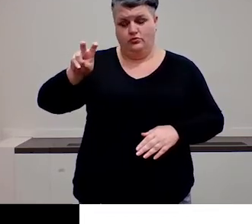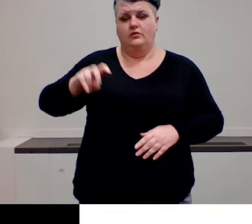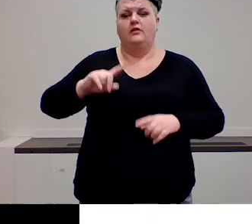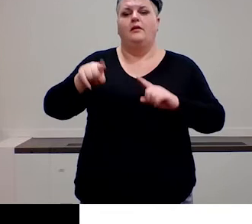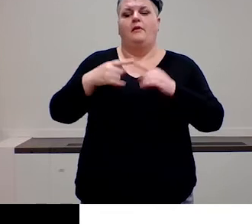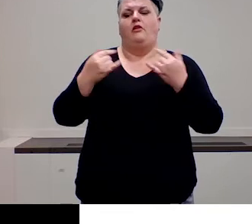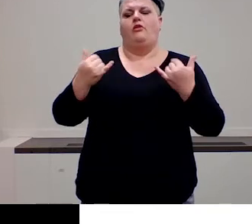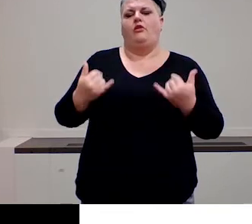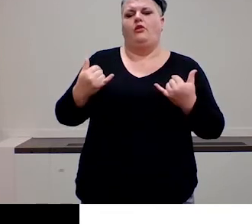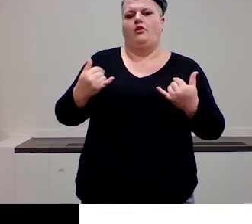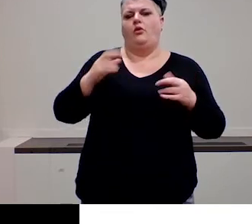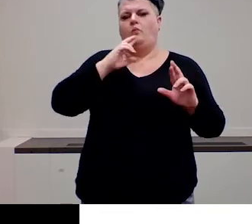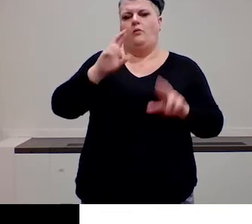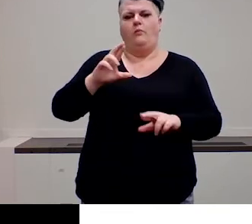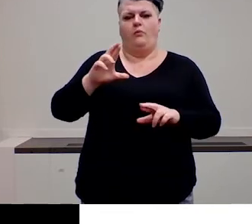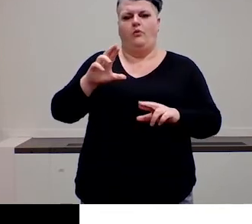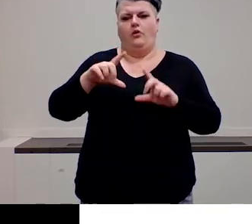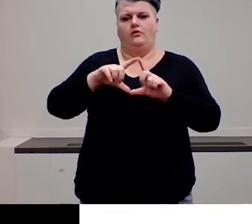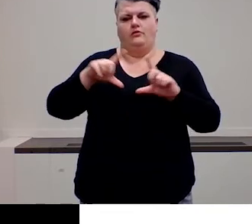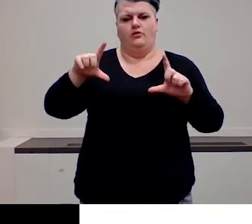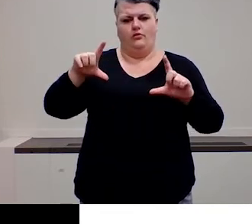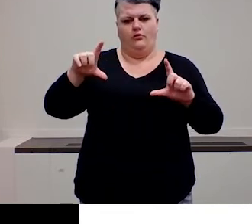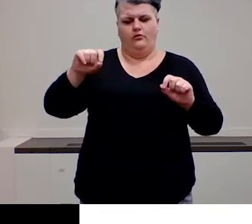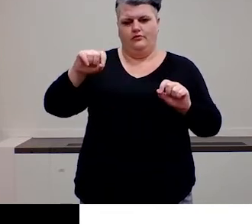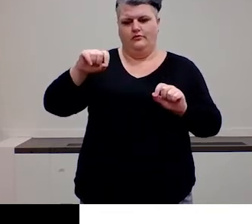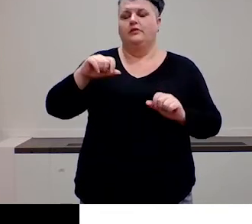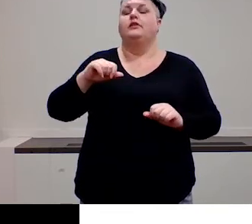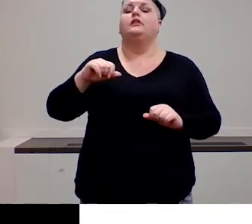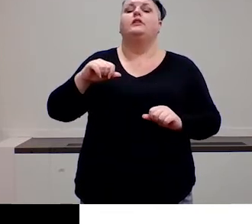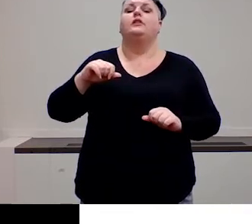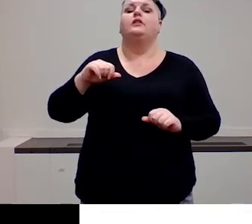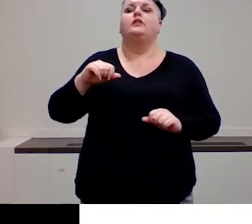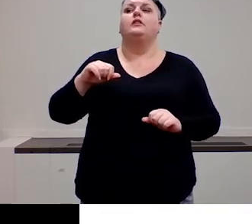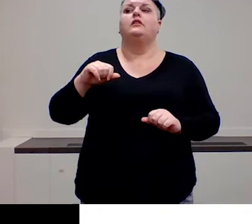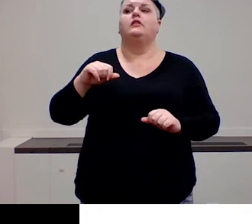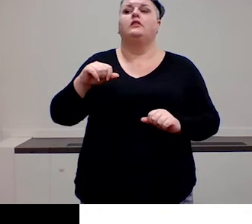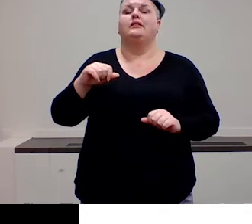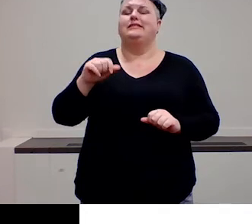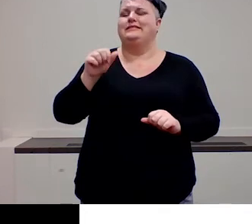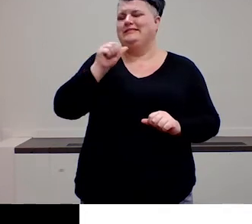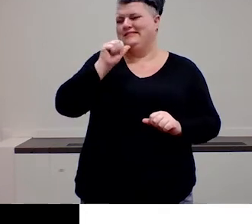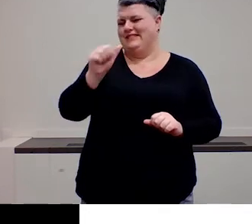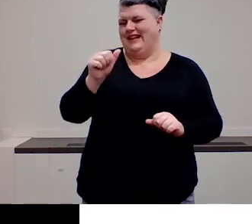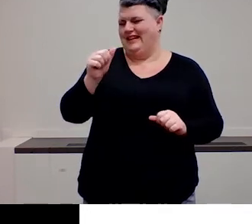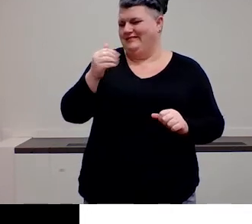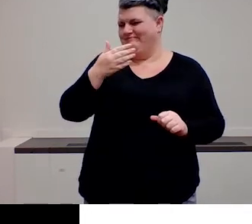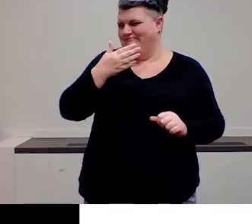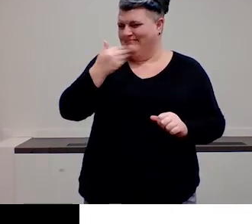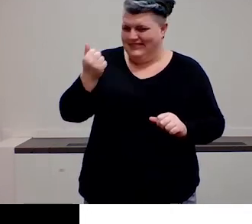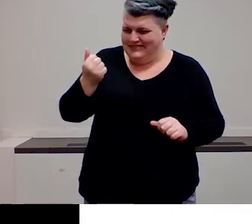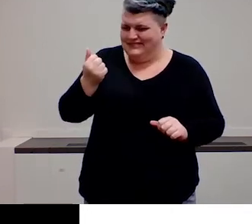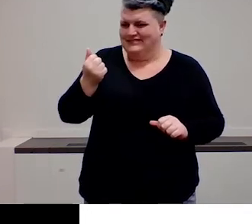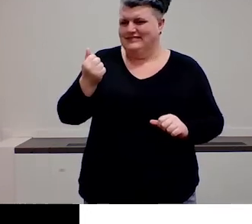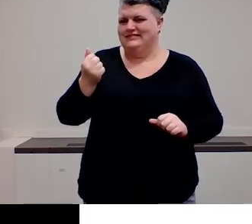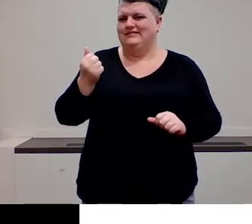of the current report card. And while it's not what I think that it should be, and I don't believe a lot of